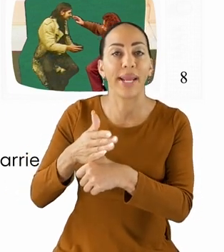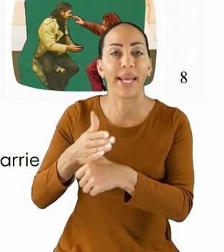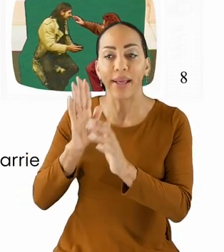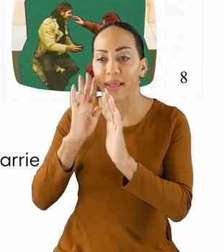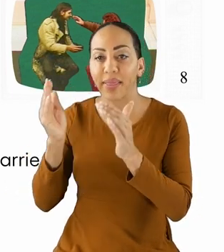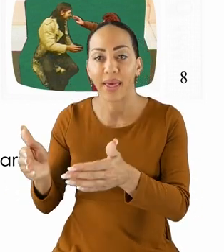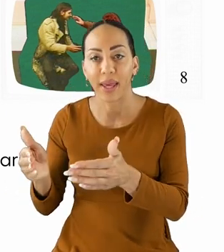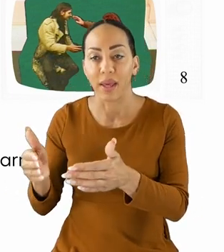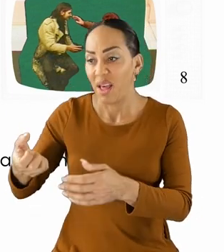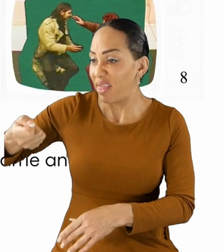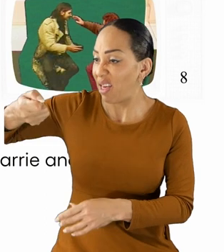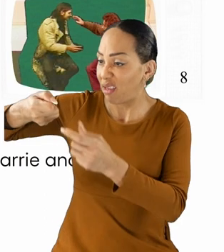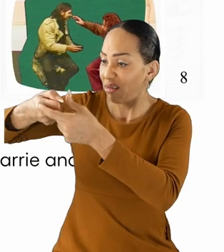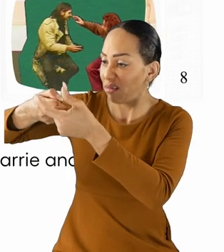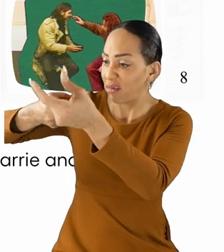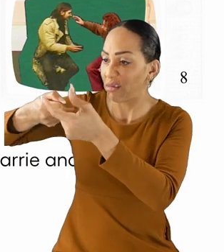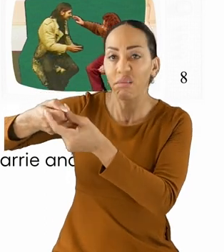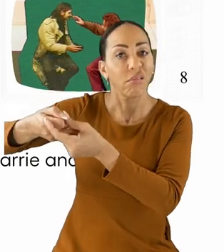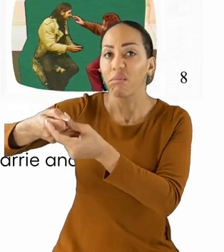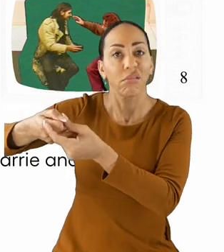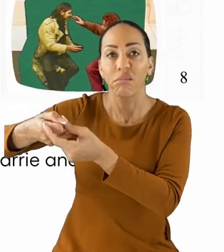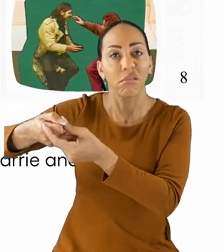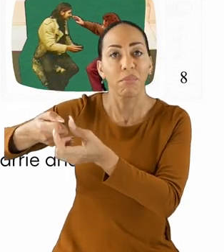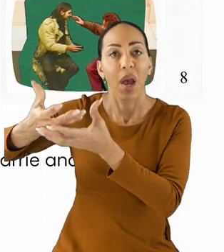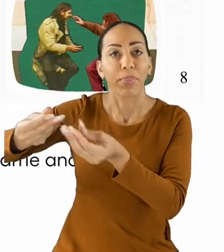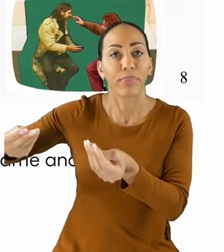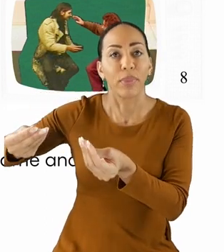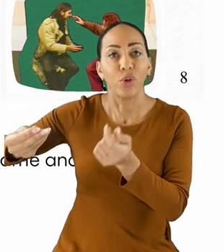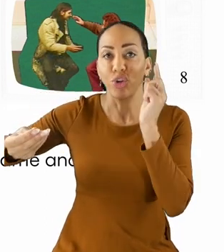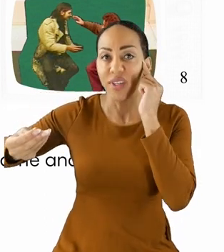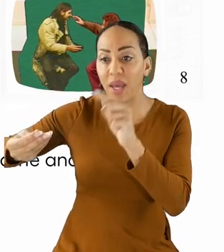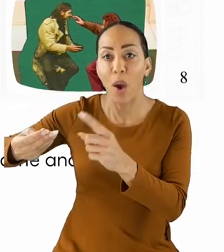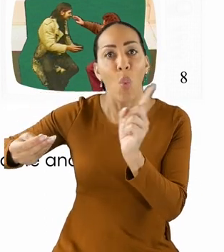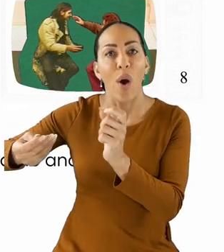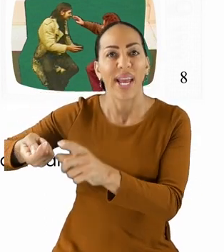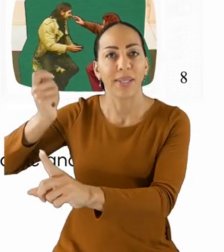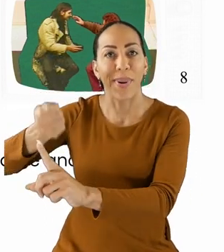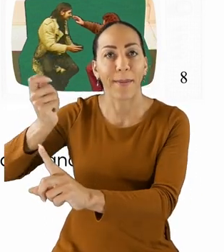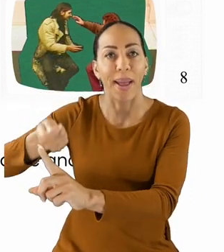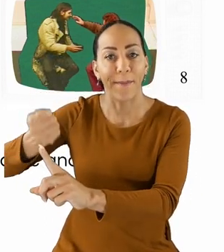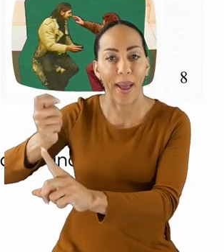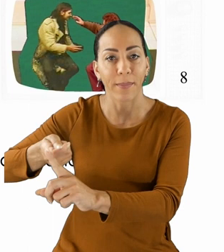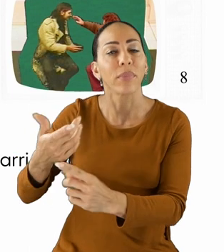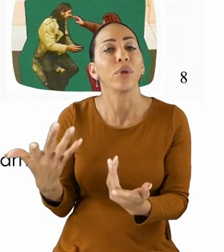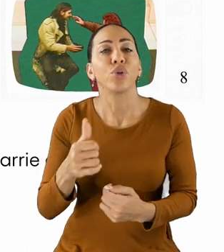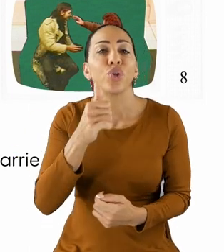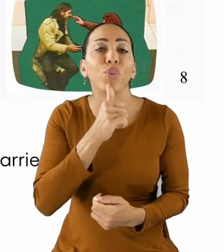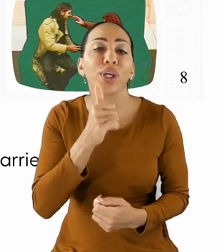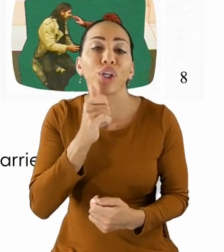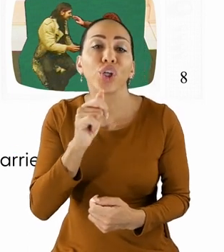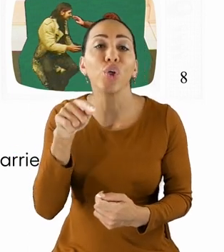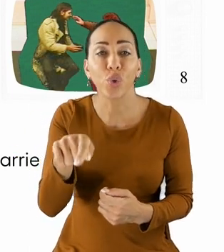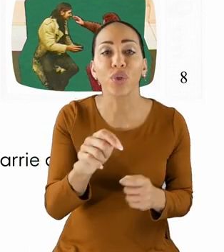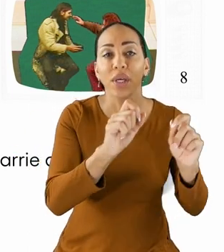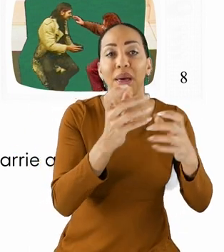whereby the object itself disappears in a state that is ready to hand. So we can similarly use the television as an example